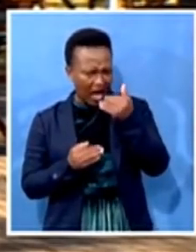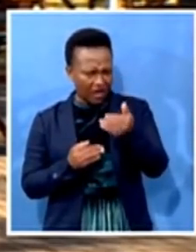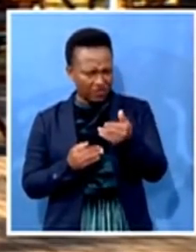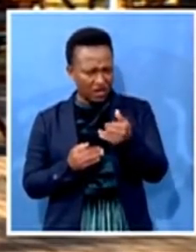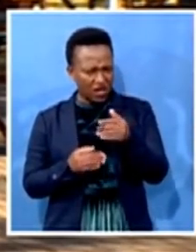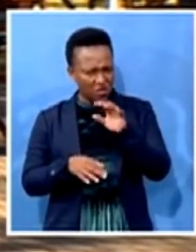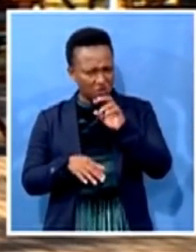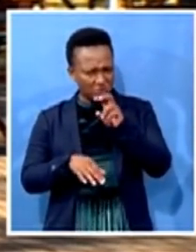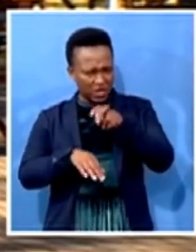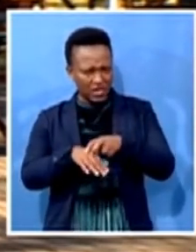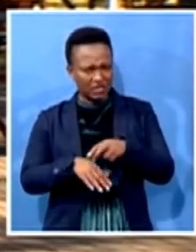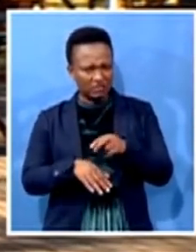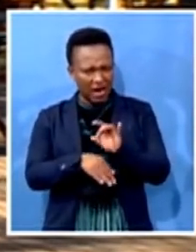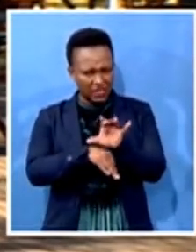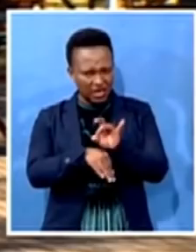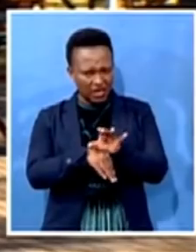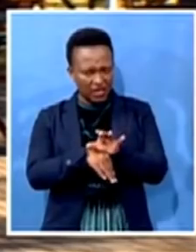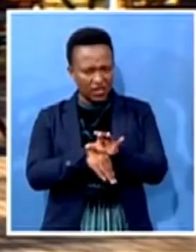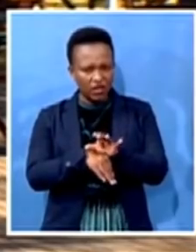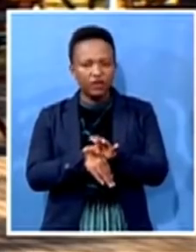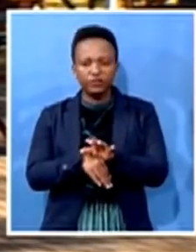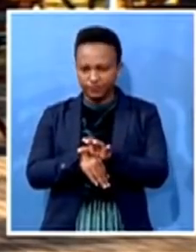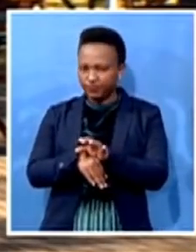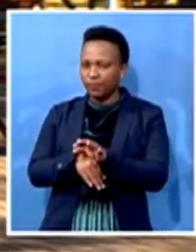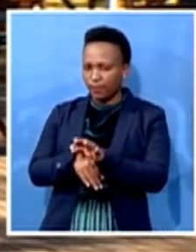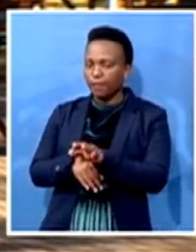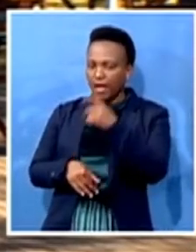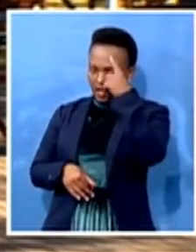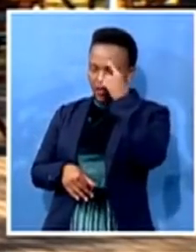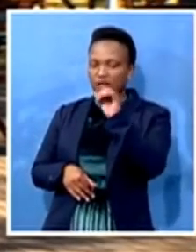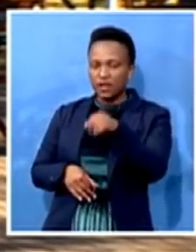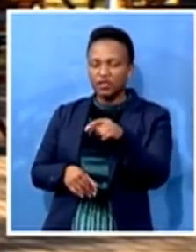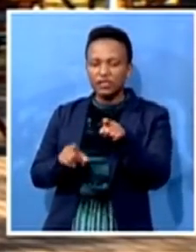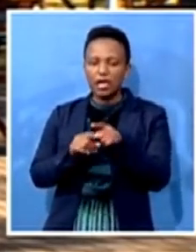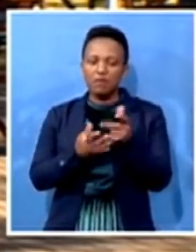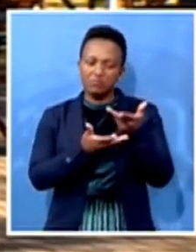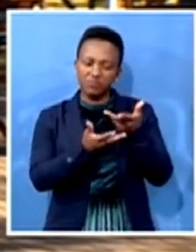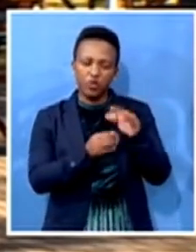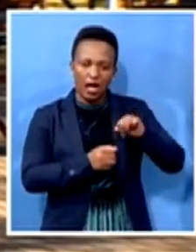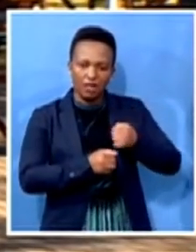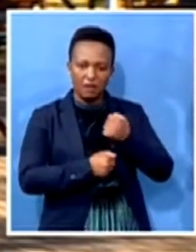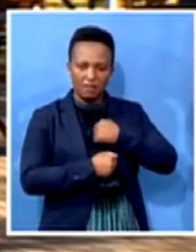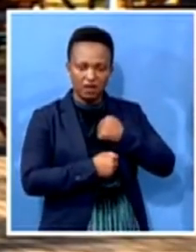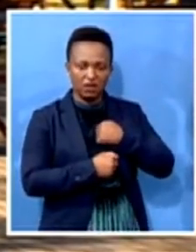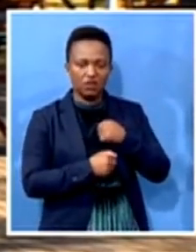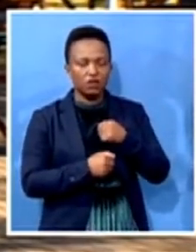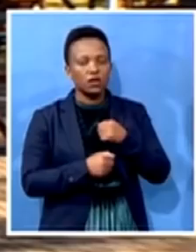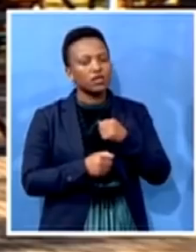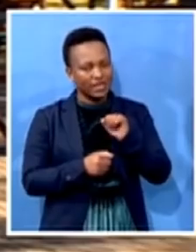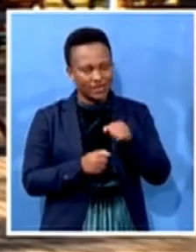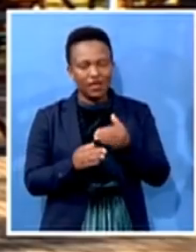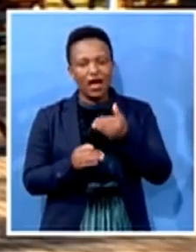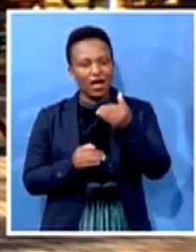family. We talked about it with my husband. We really gonna need a counseling because my 8-year-old child who did not